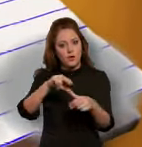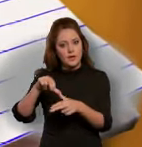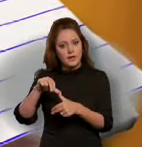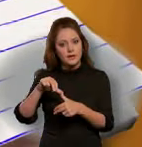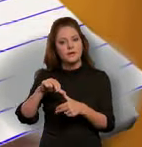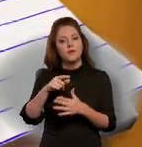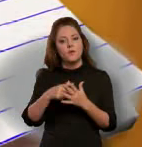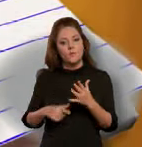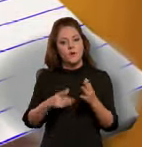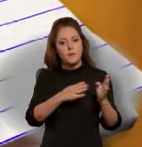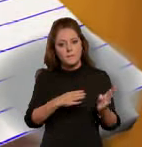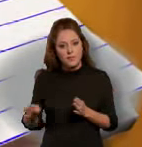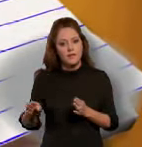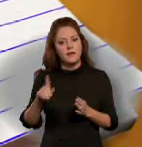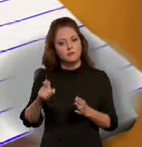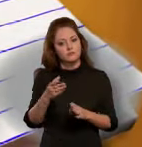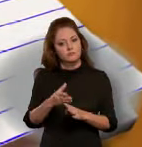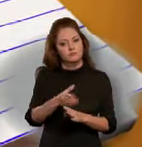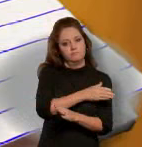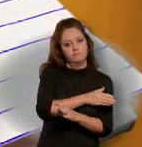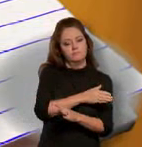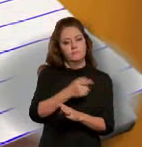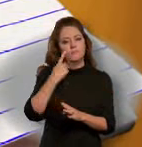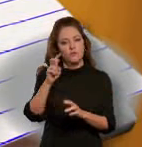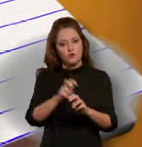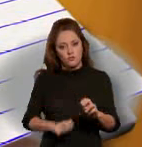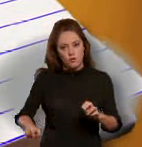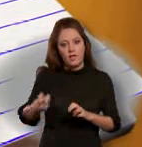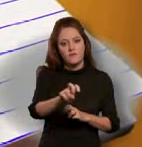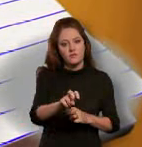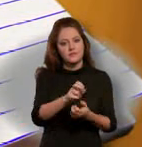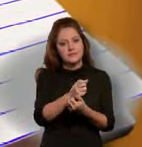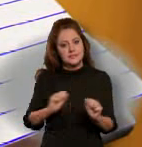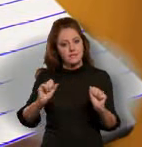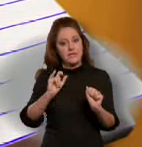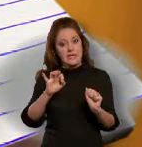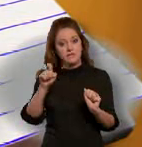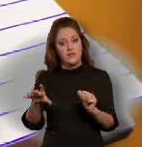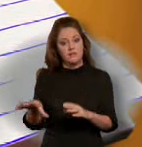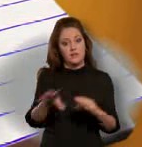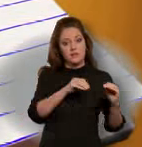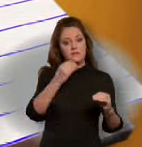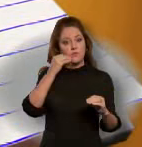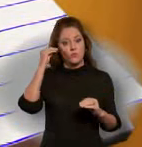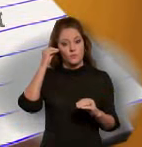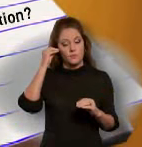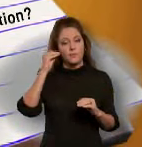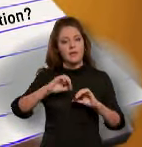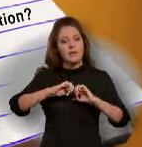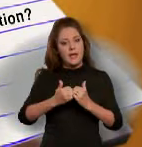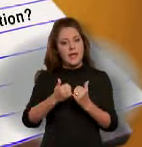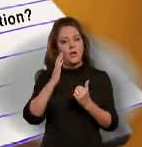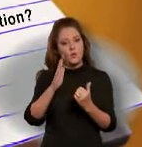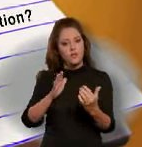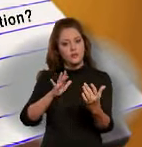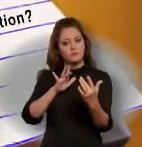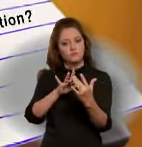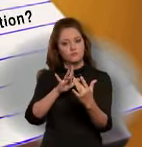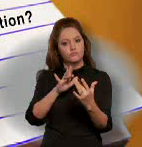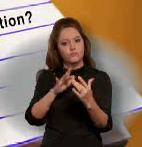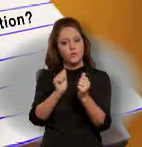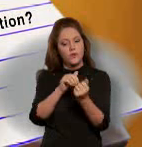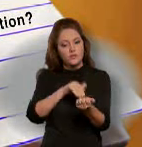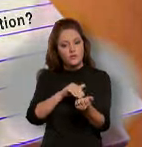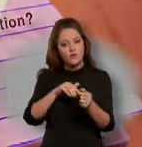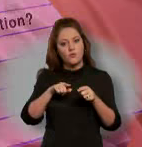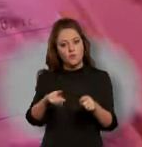What plans should you make in advance to travel safely with your child should your zip code be evacuated? How will you stay in touch with the medical team